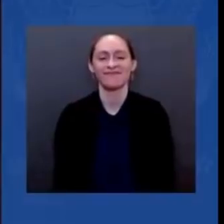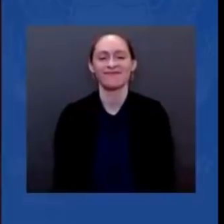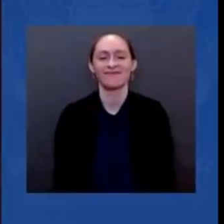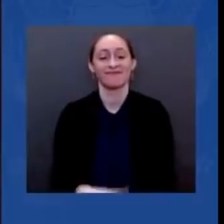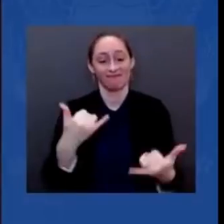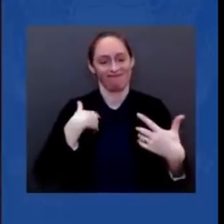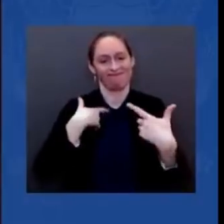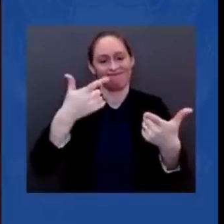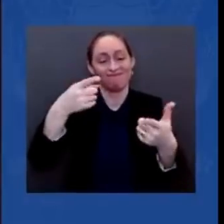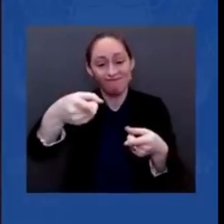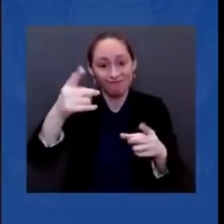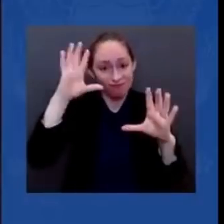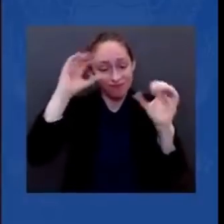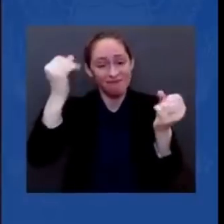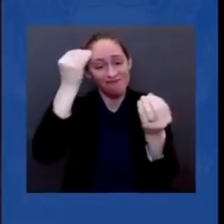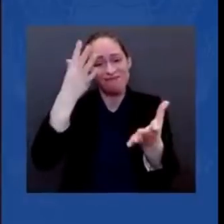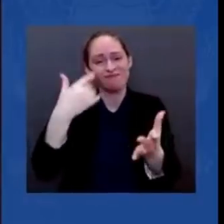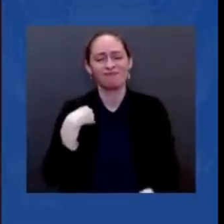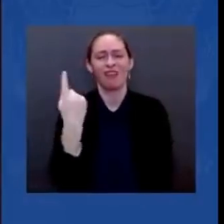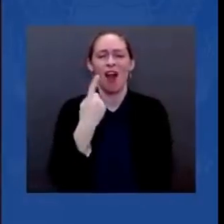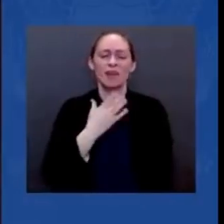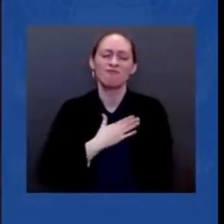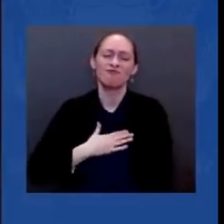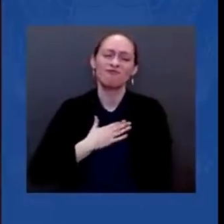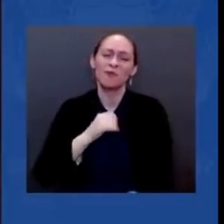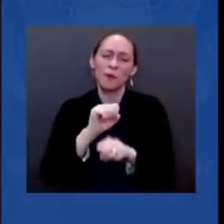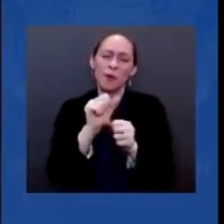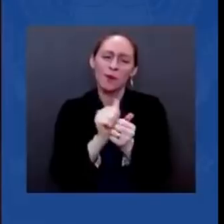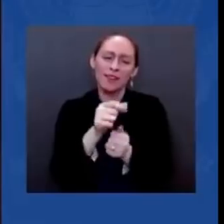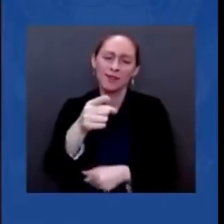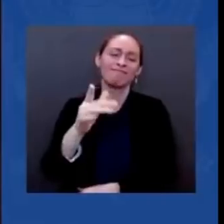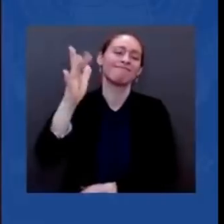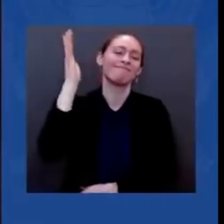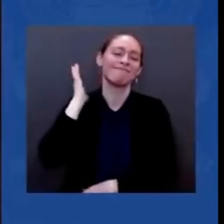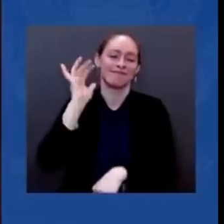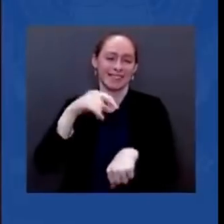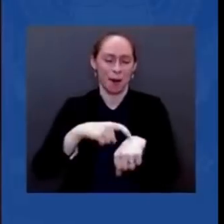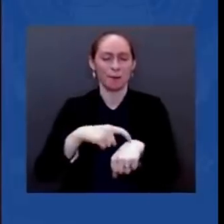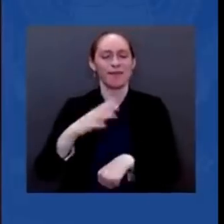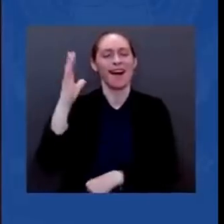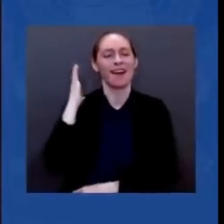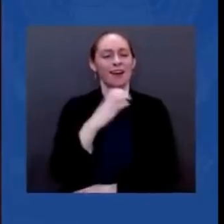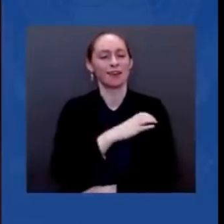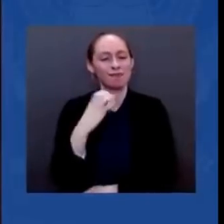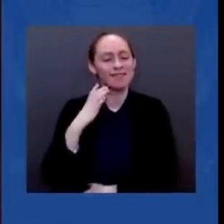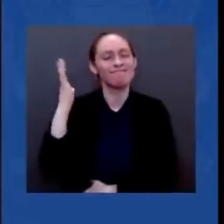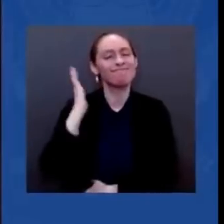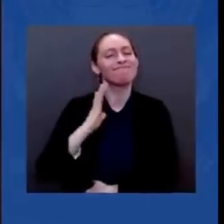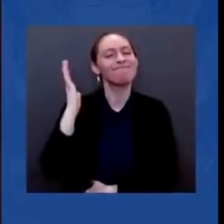in Congress as head of the DEA, and I appreciate your leadership. And thank you so much for